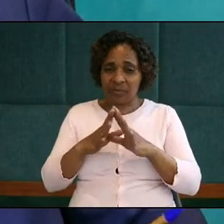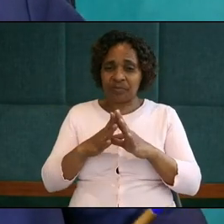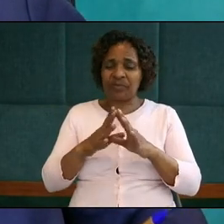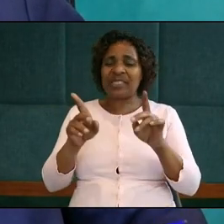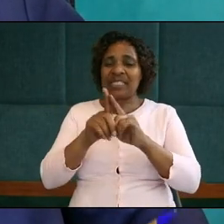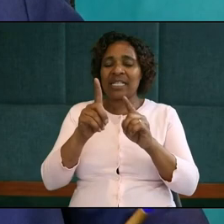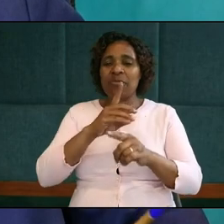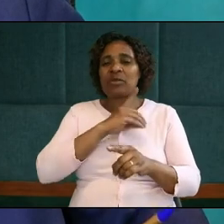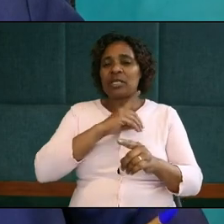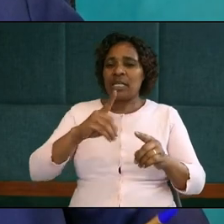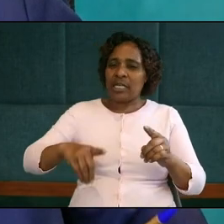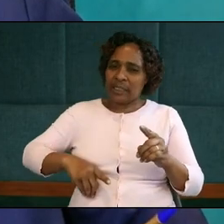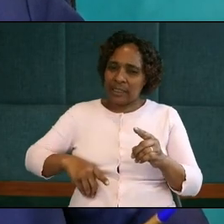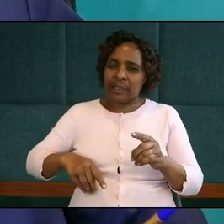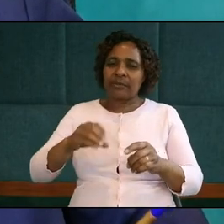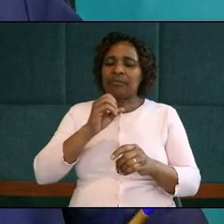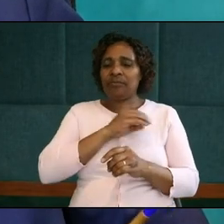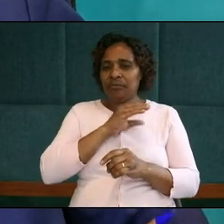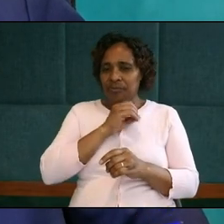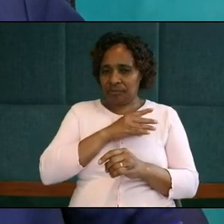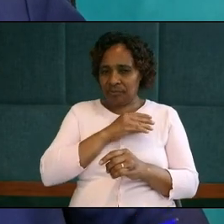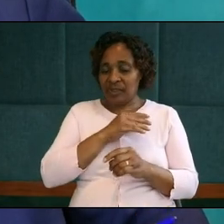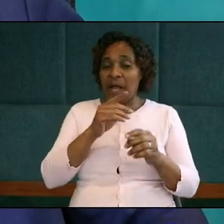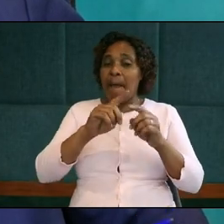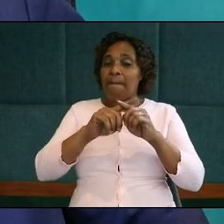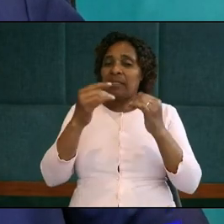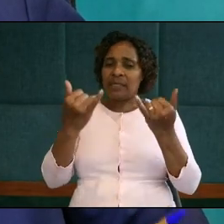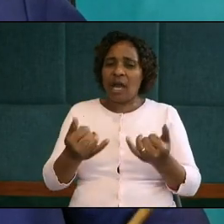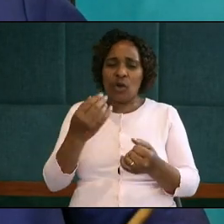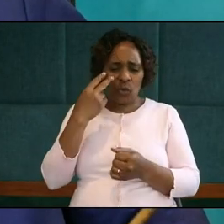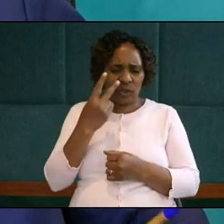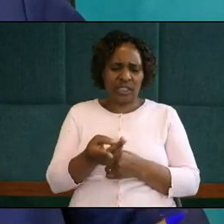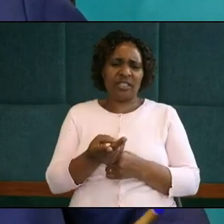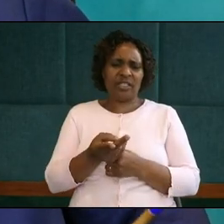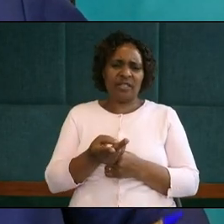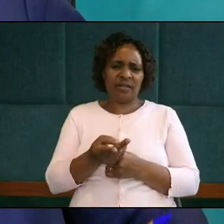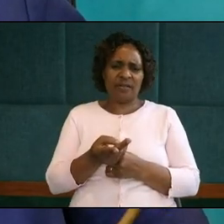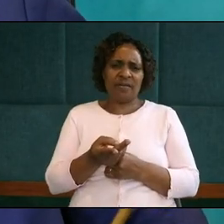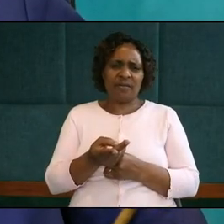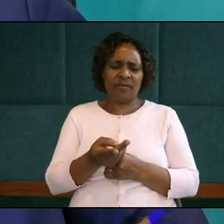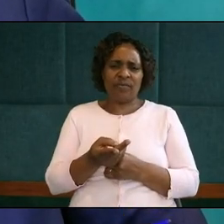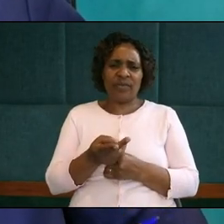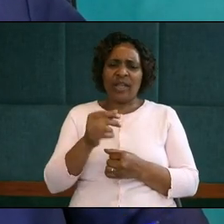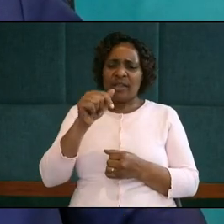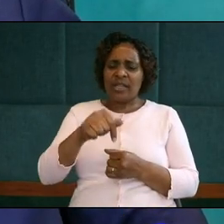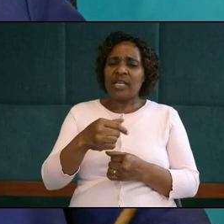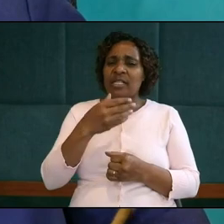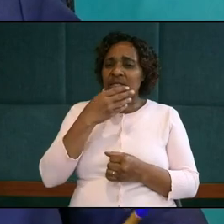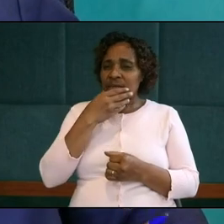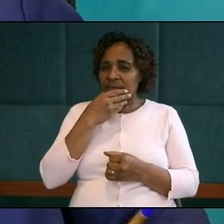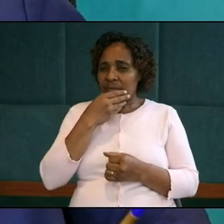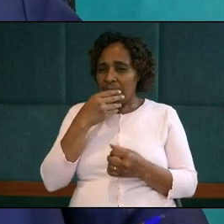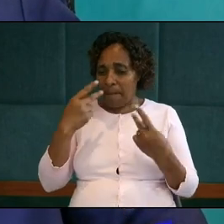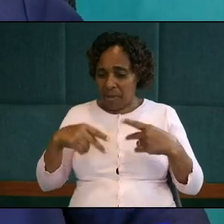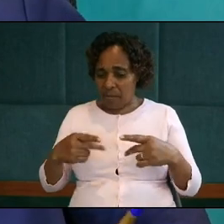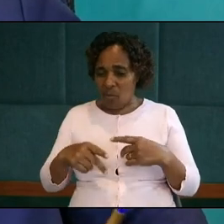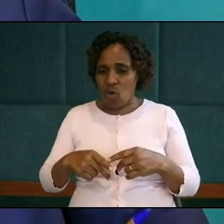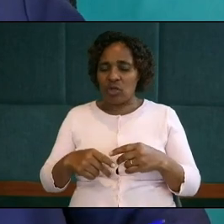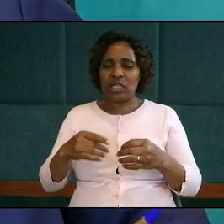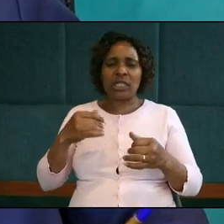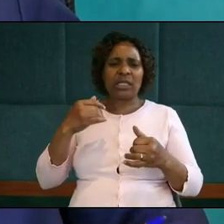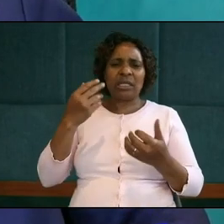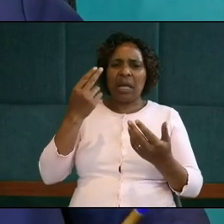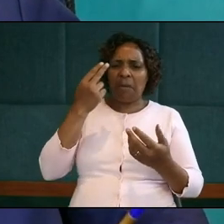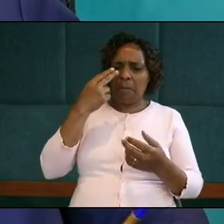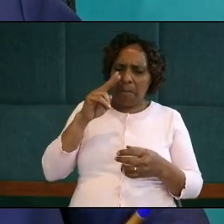later chapter. But then, you know, here you see that these guys are actually joking.